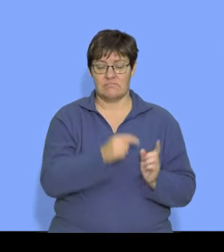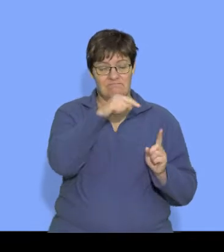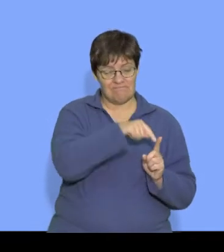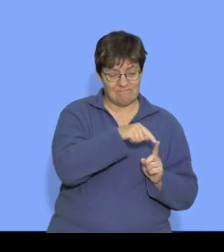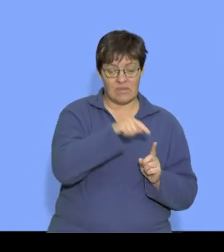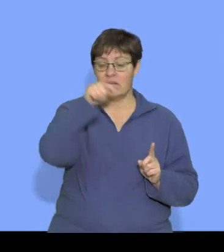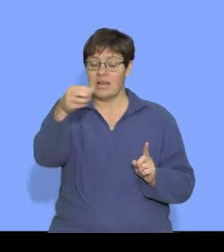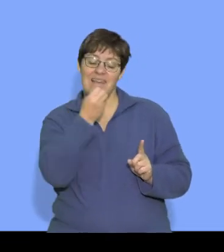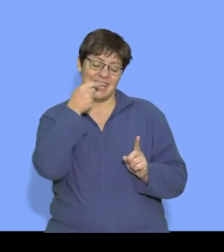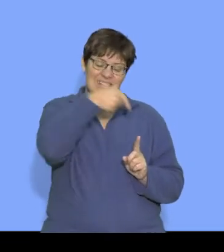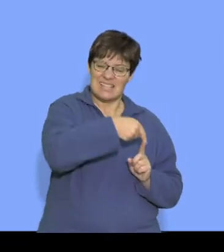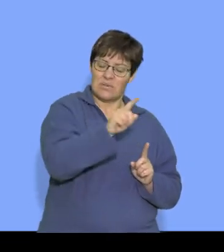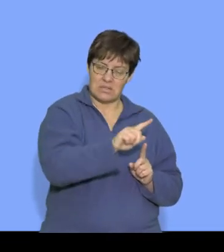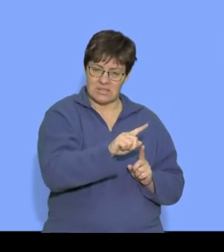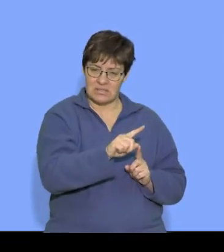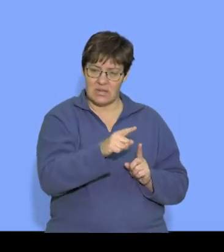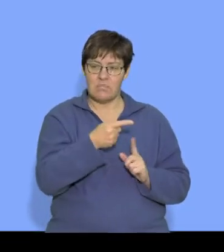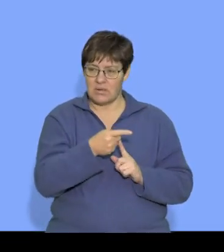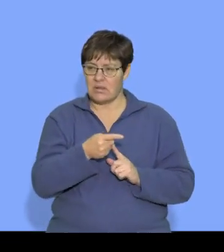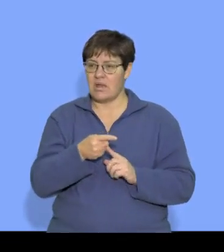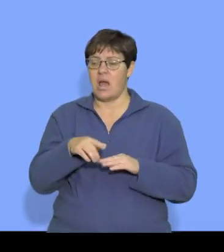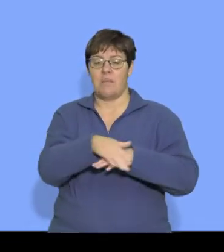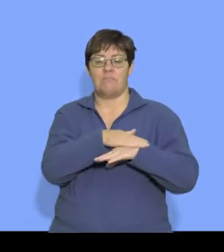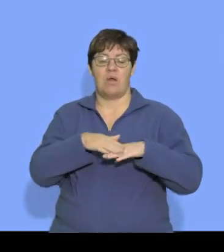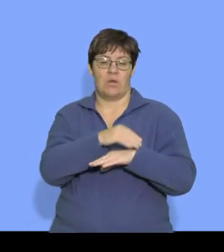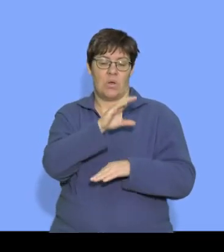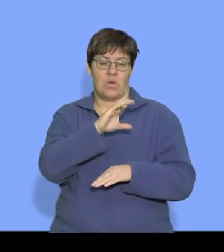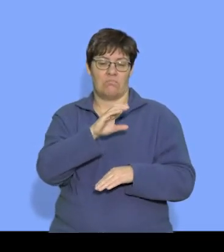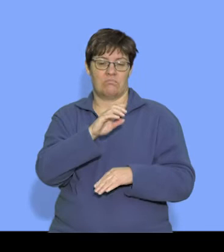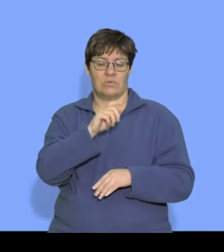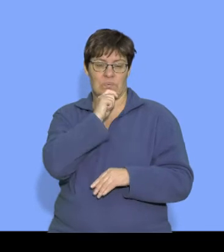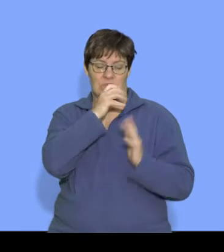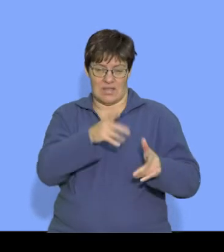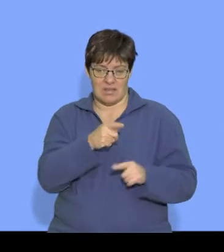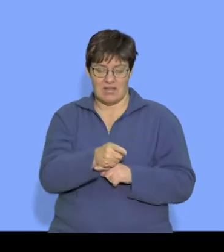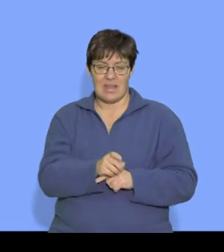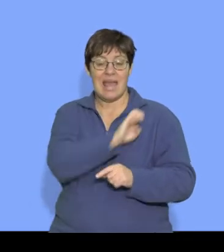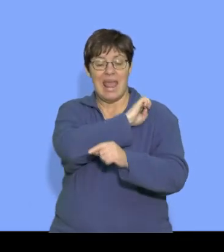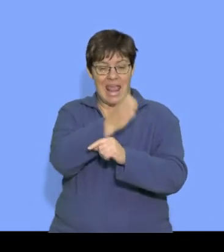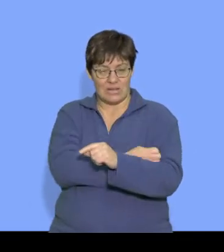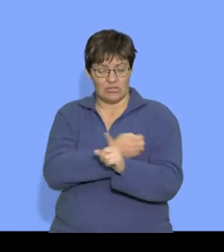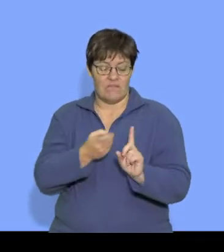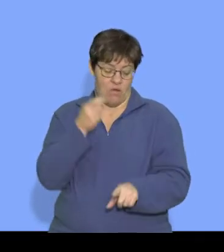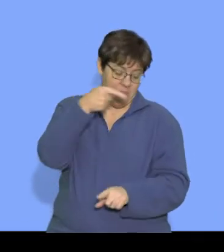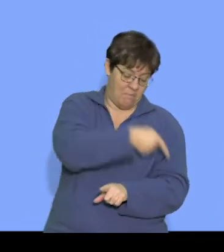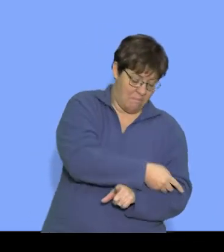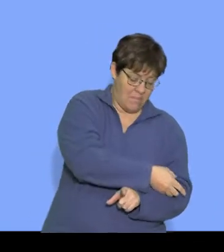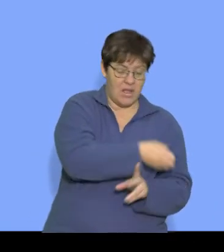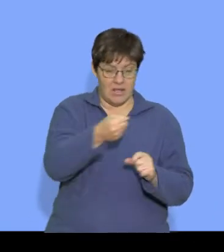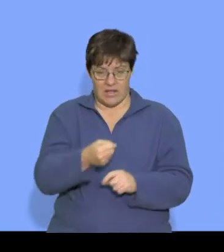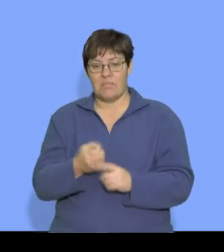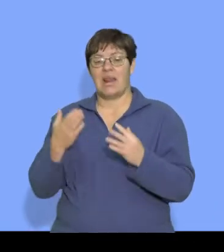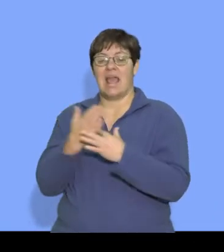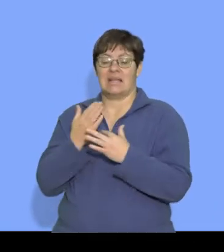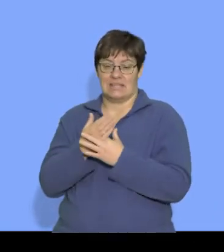Those organisms that feed on our autotrophs become your primary consumers, and they have energy that they have been